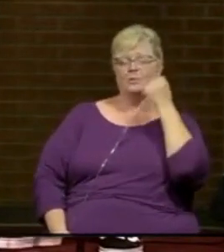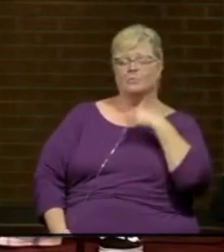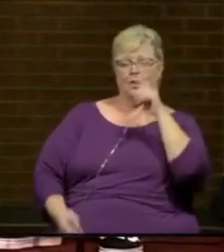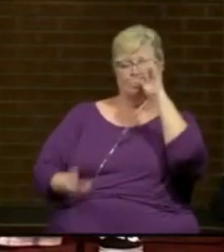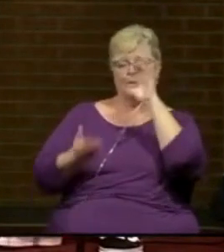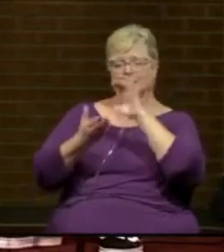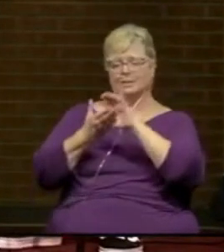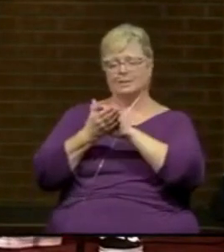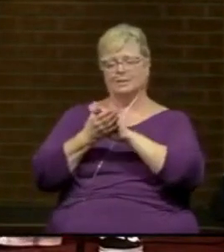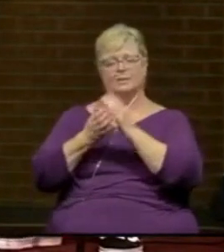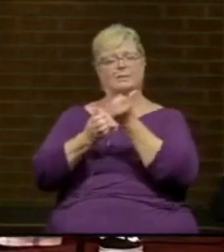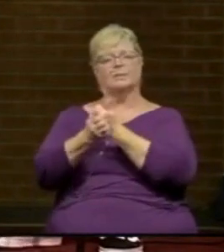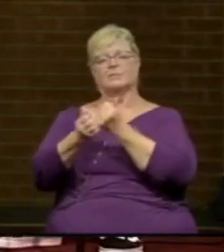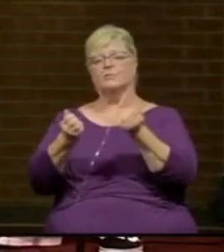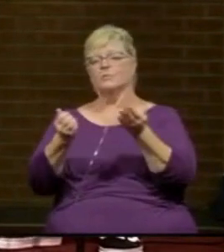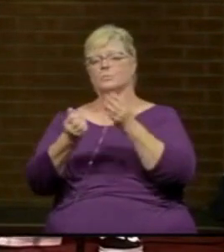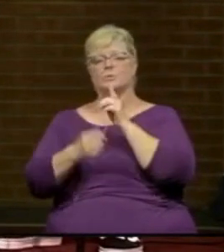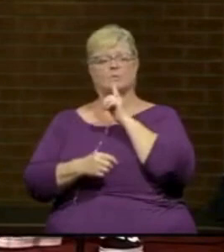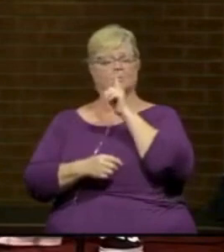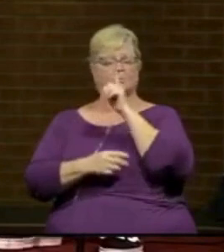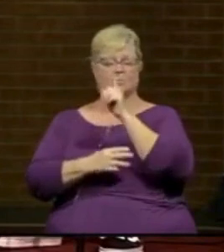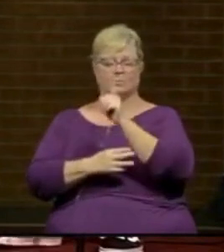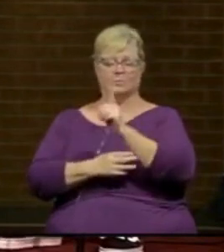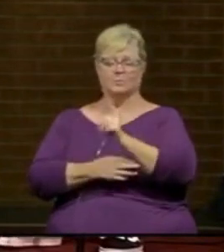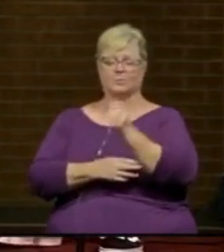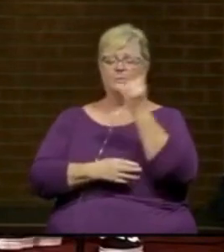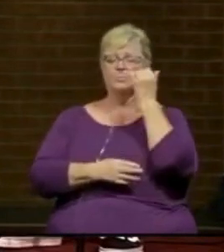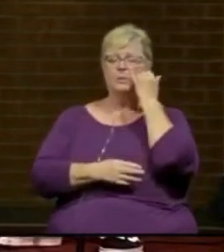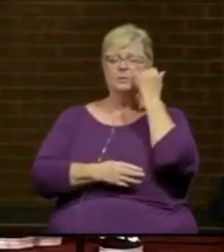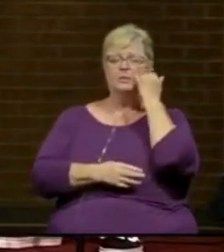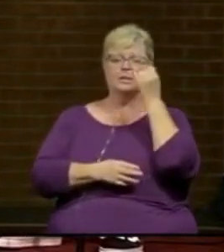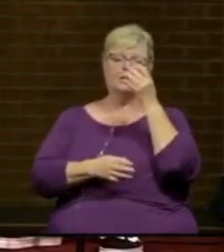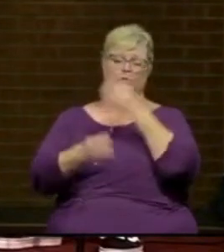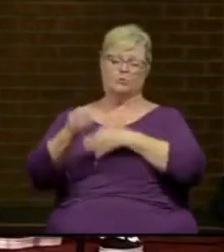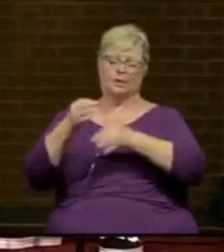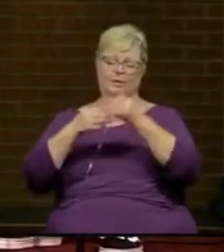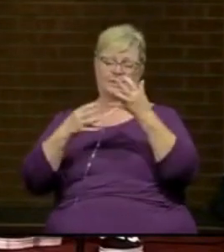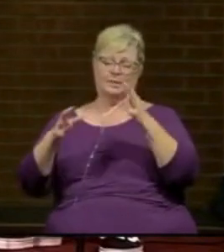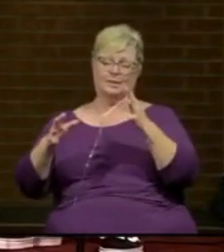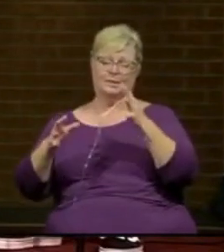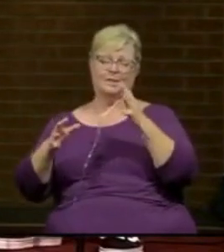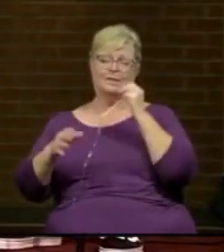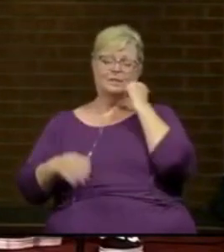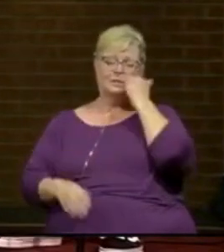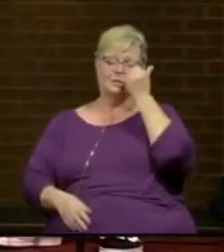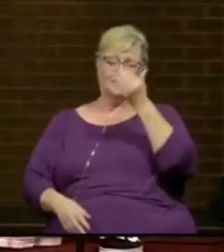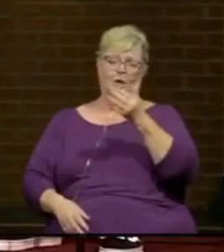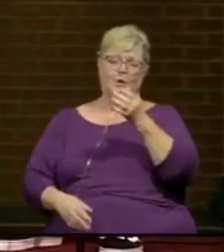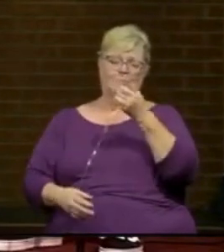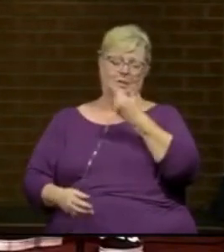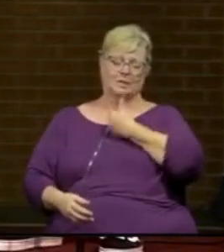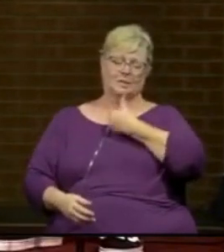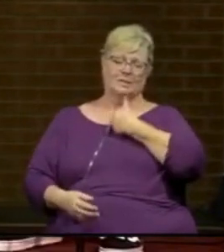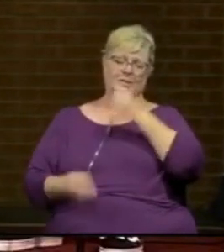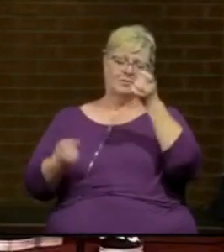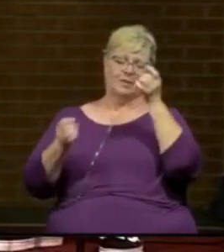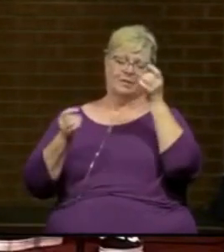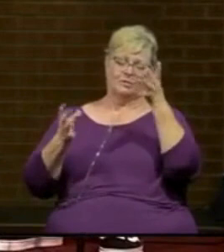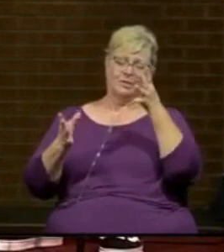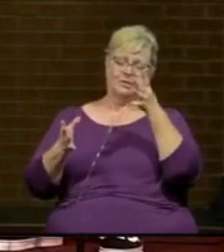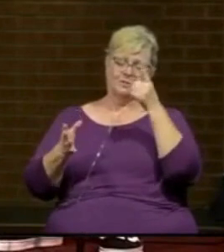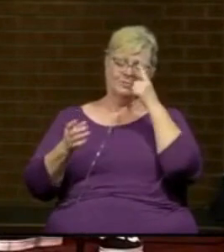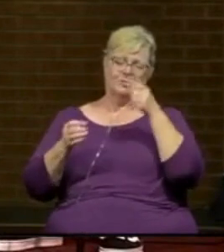believed it was true? What if I traded the shame and self-hatred